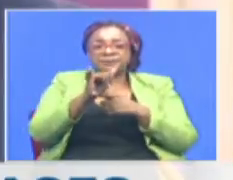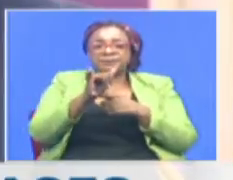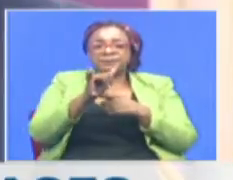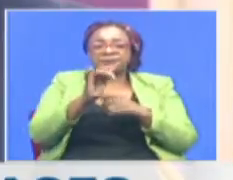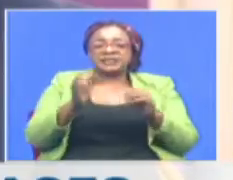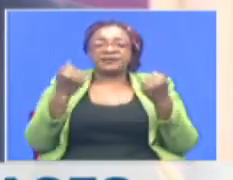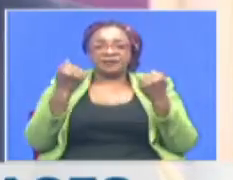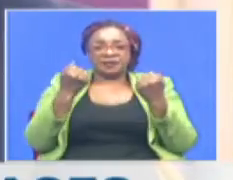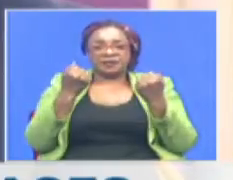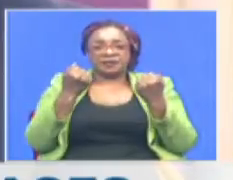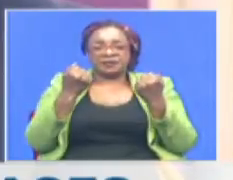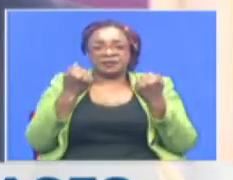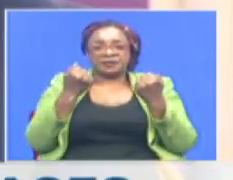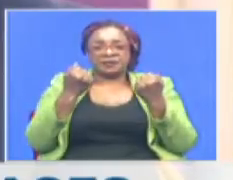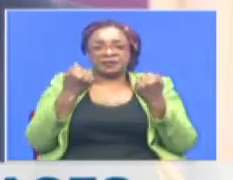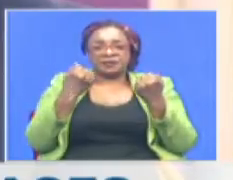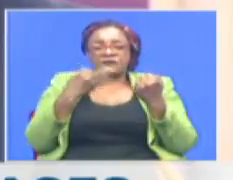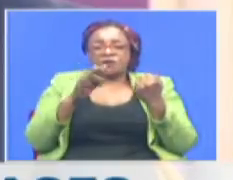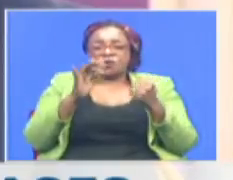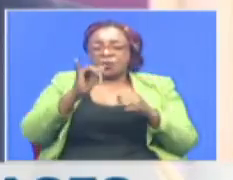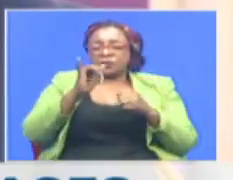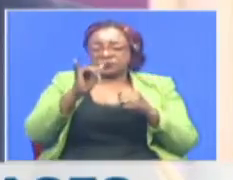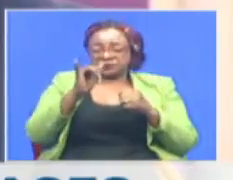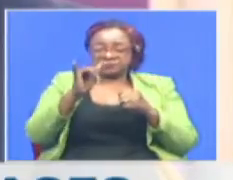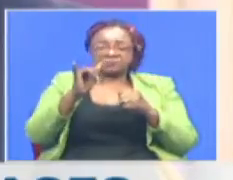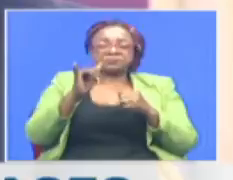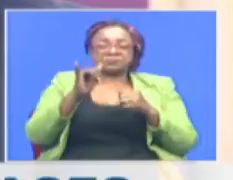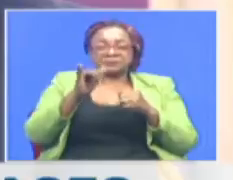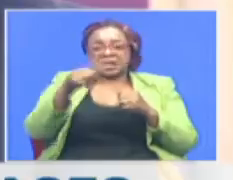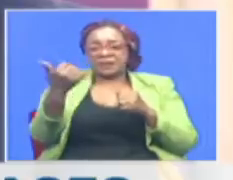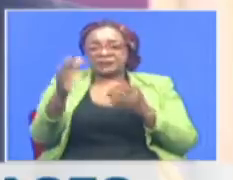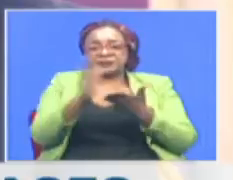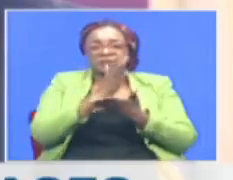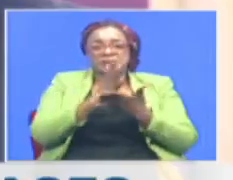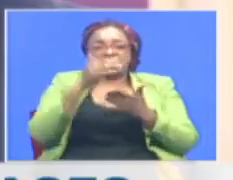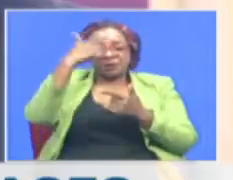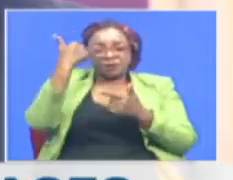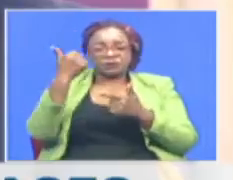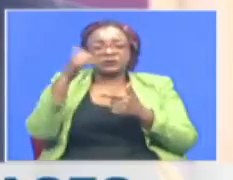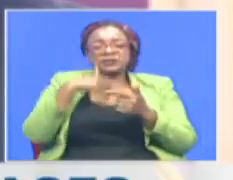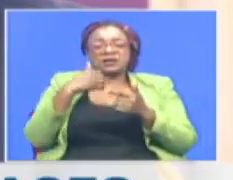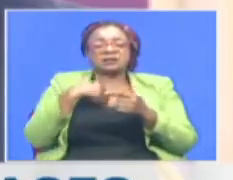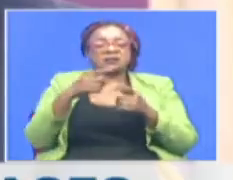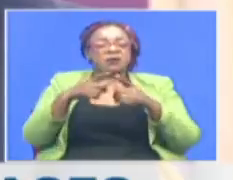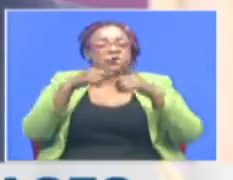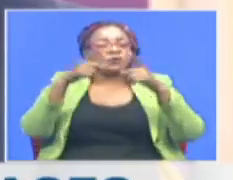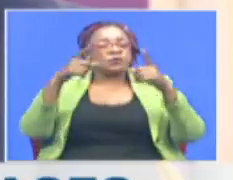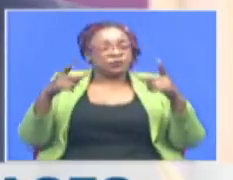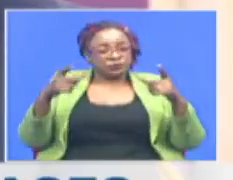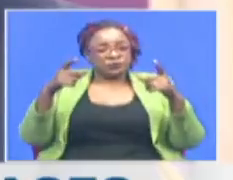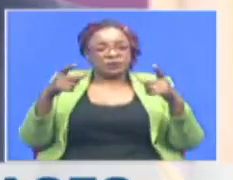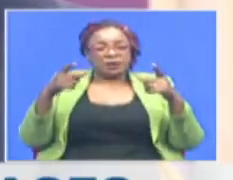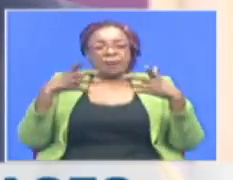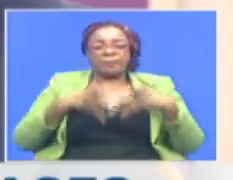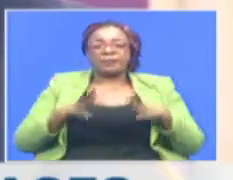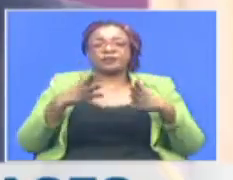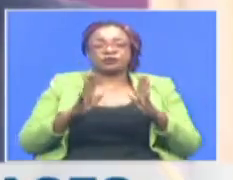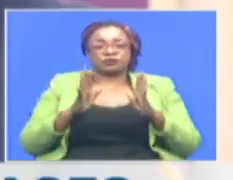savings for the informal sector, because it accounts to a huge segment of the